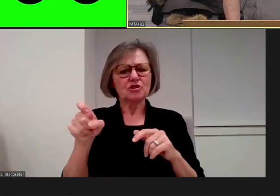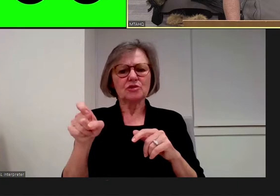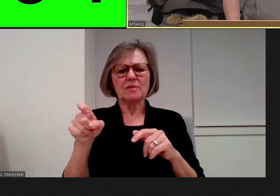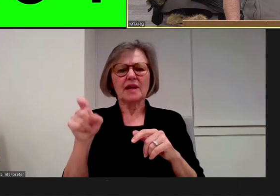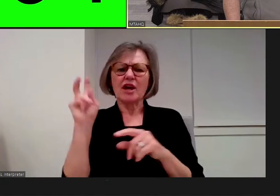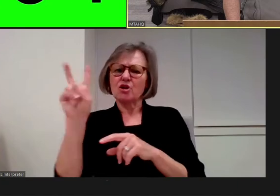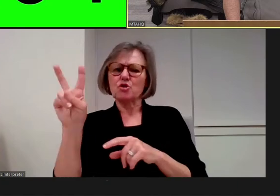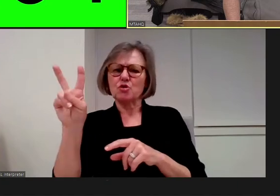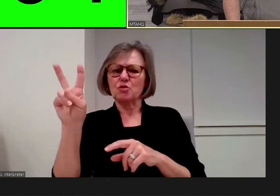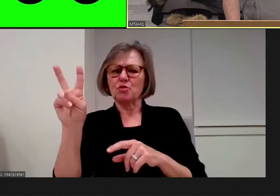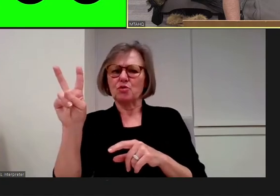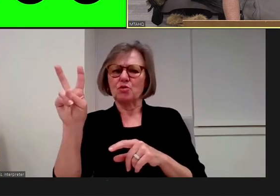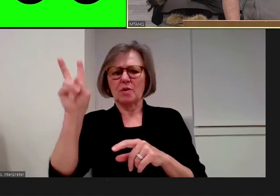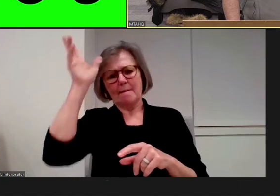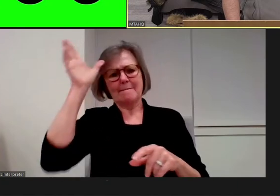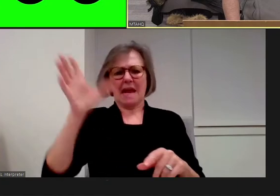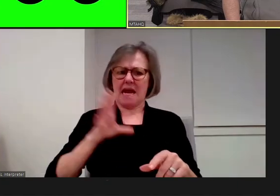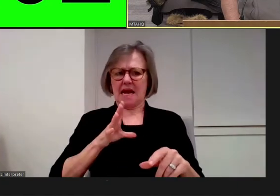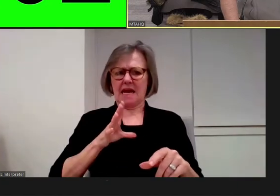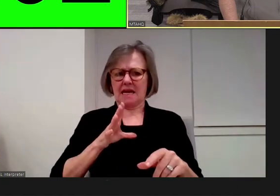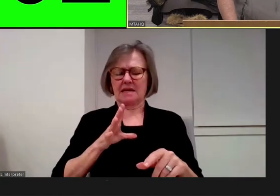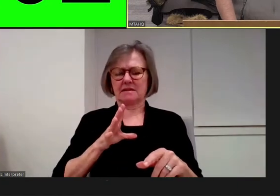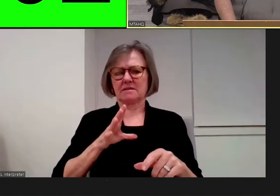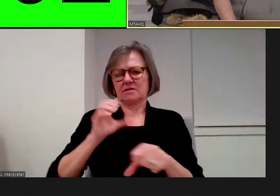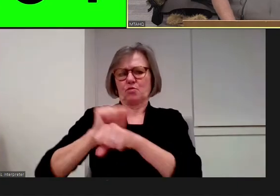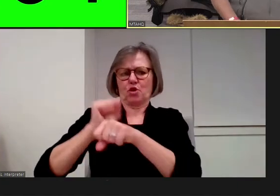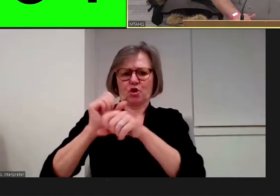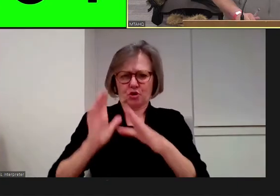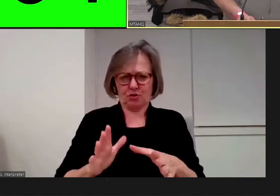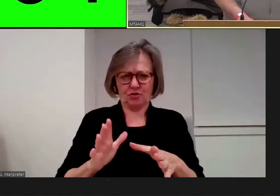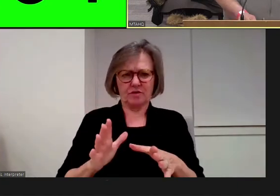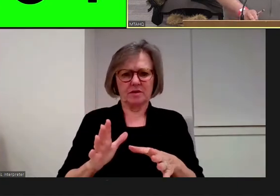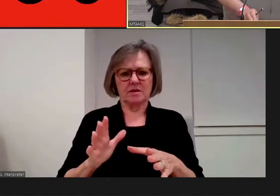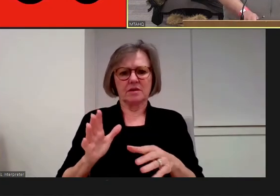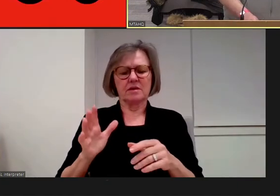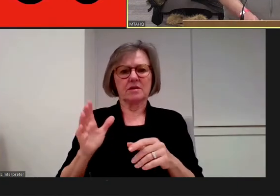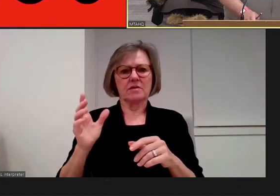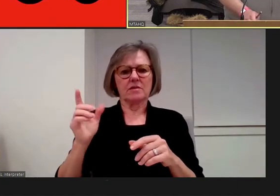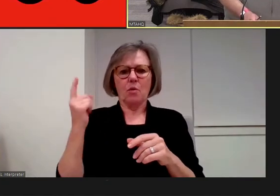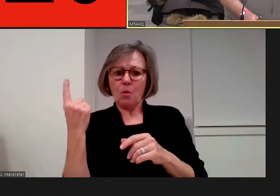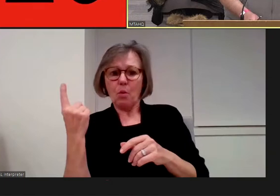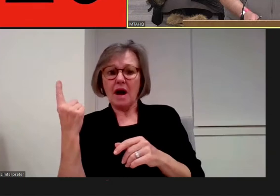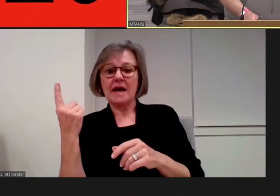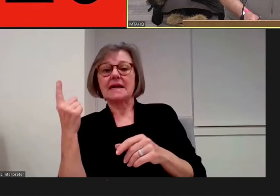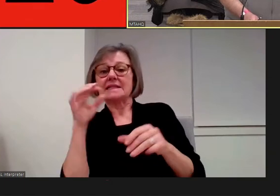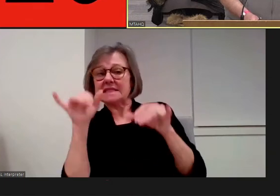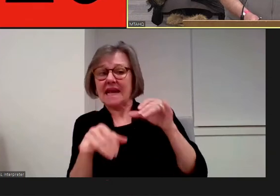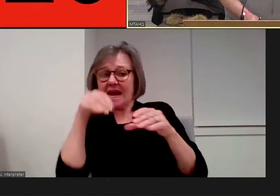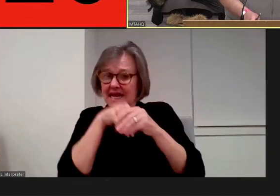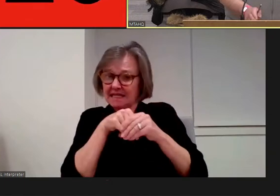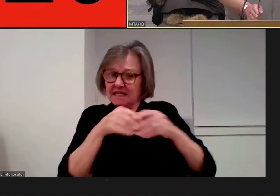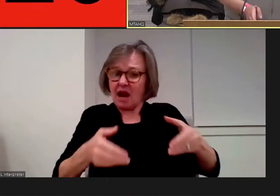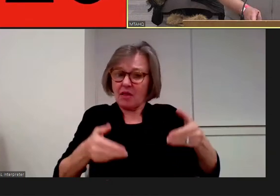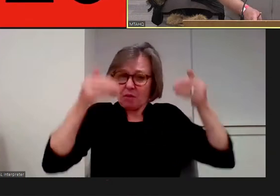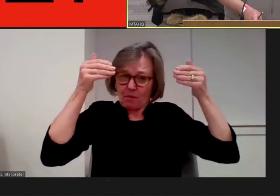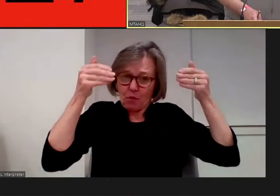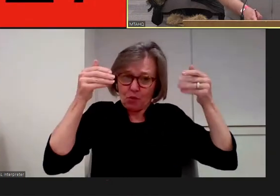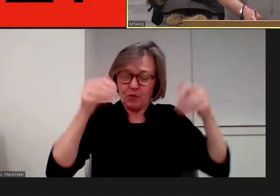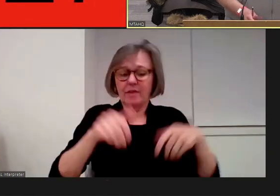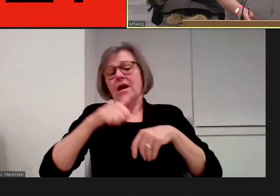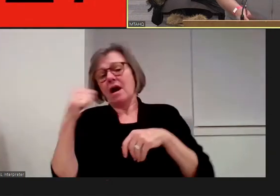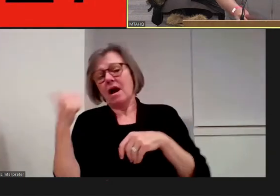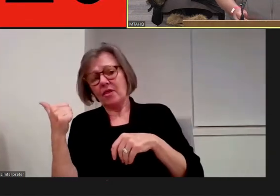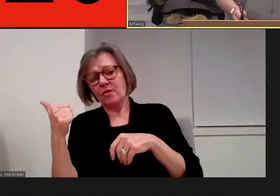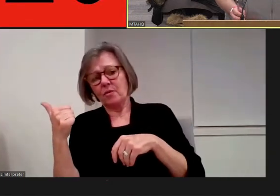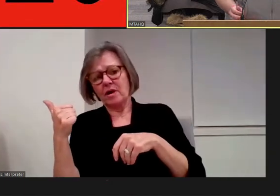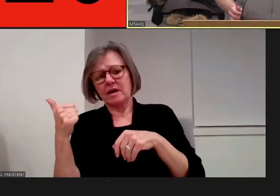two-man operation. Like, one half the station agent remain inside the booth, and the other one